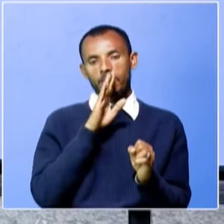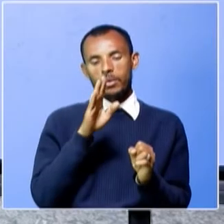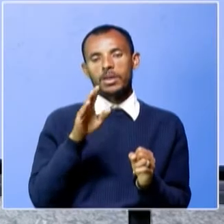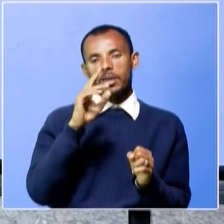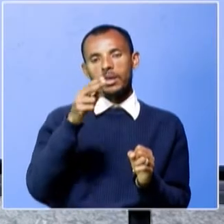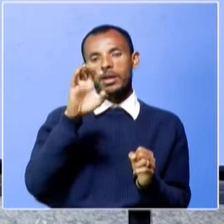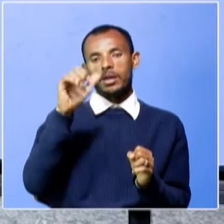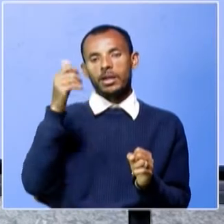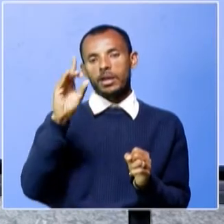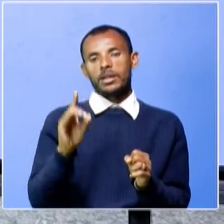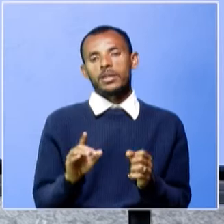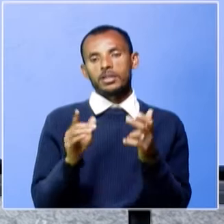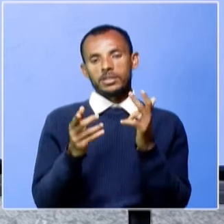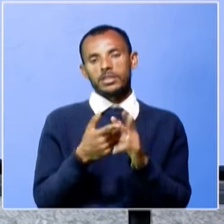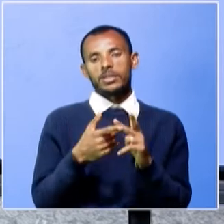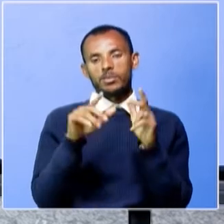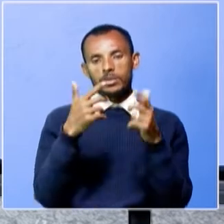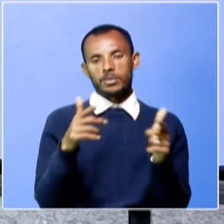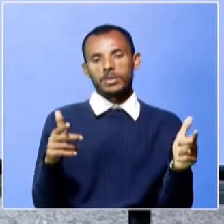add the third possibility?